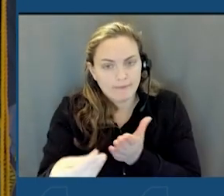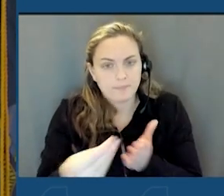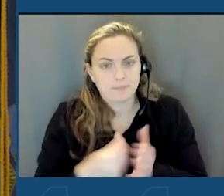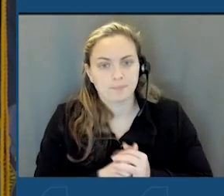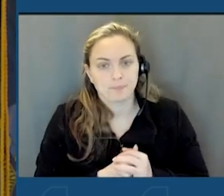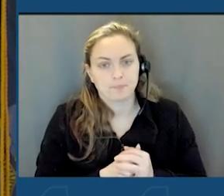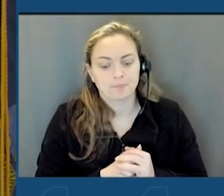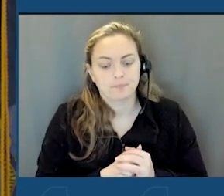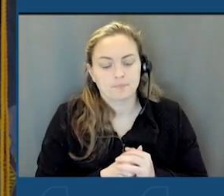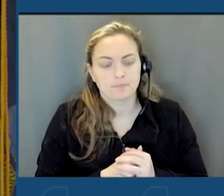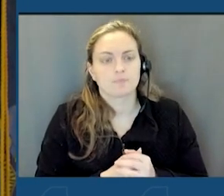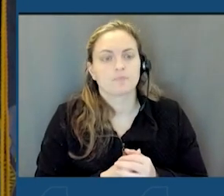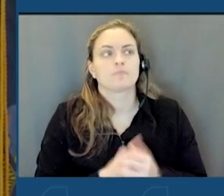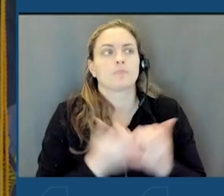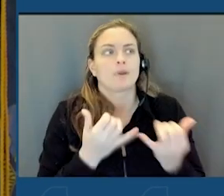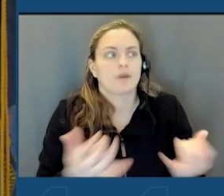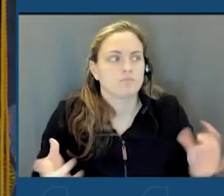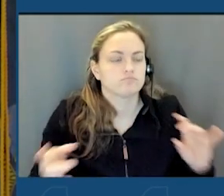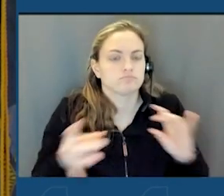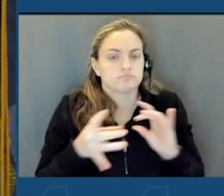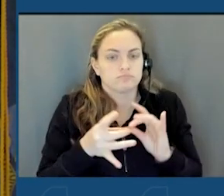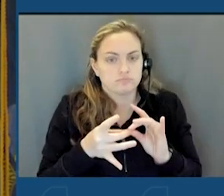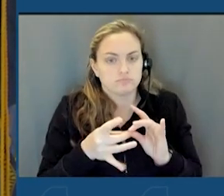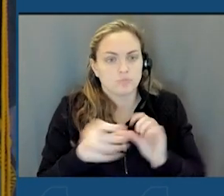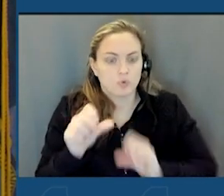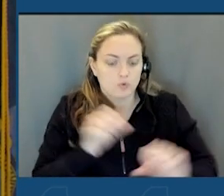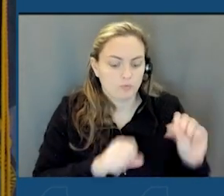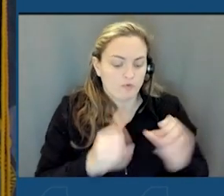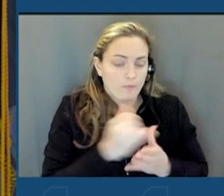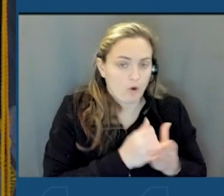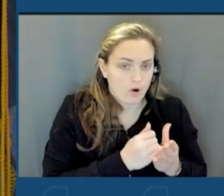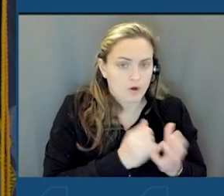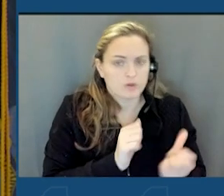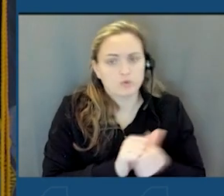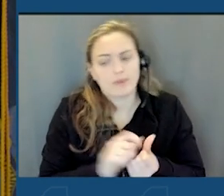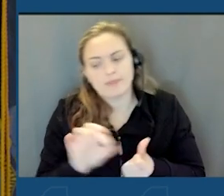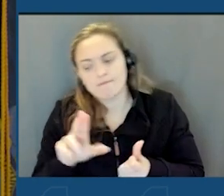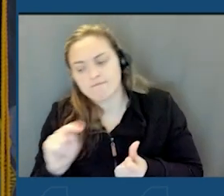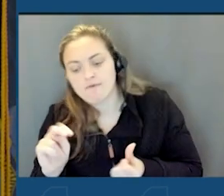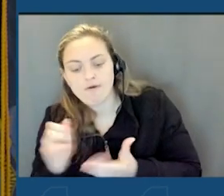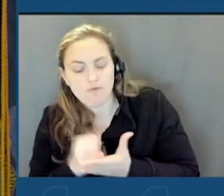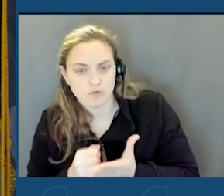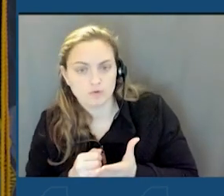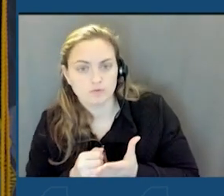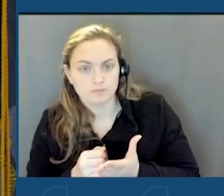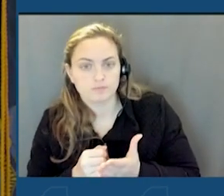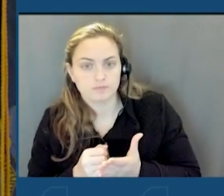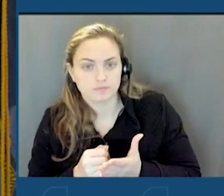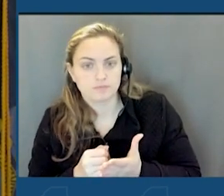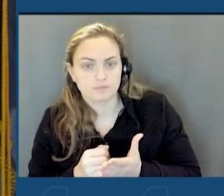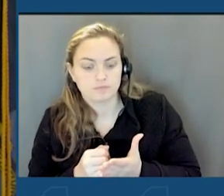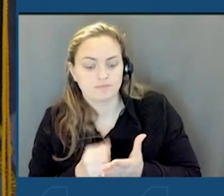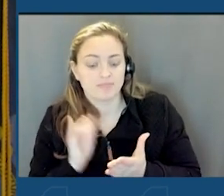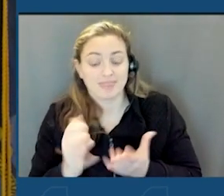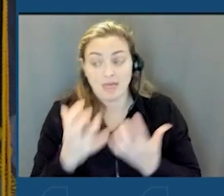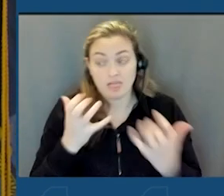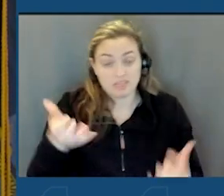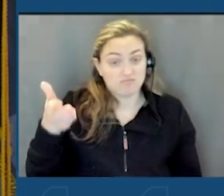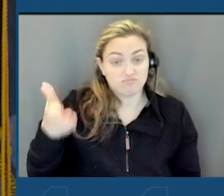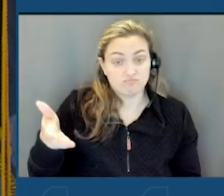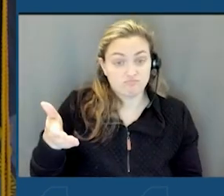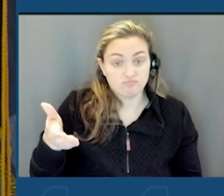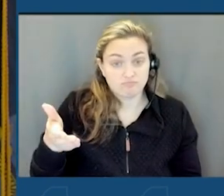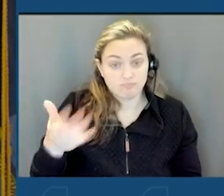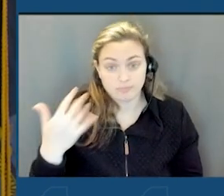But now we've connected the performing arts with the fine arts. And that theater's there because, again,